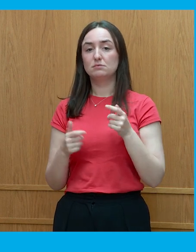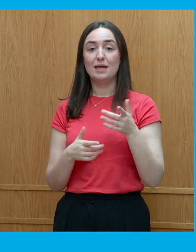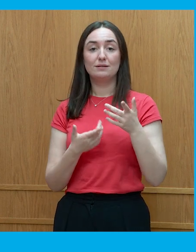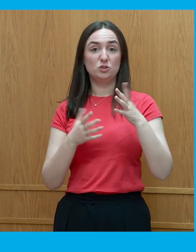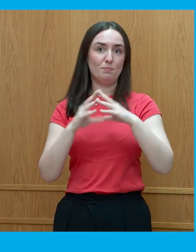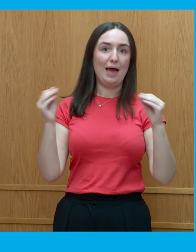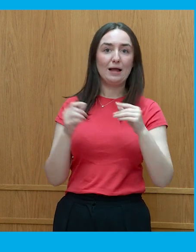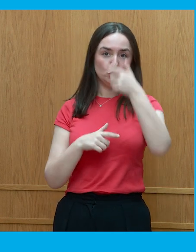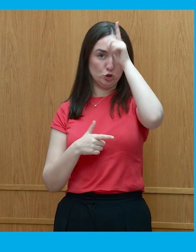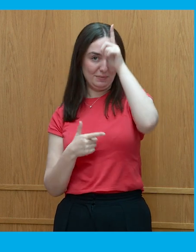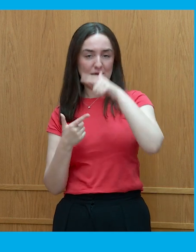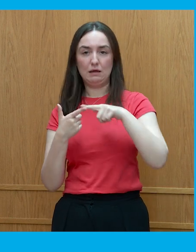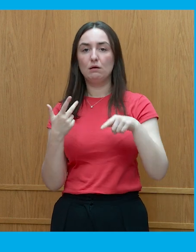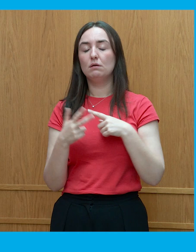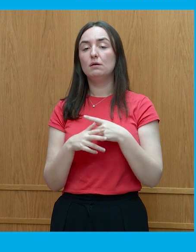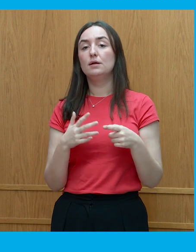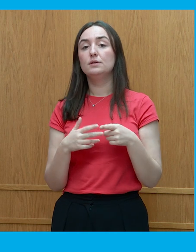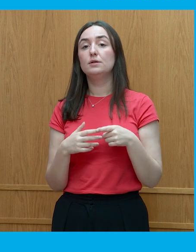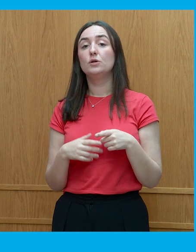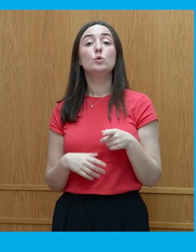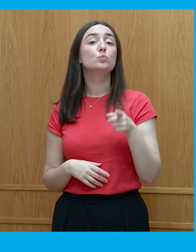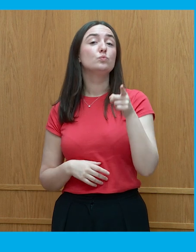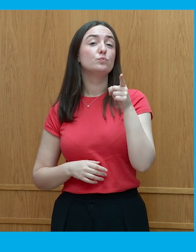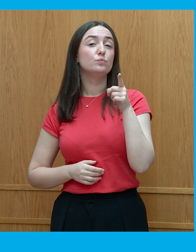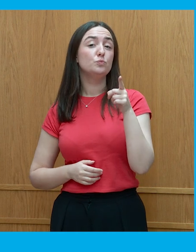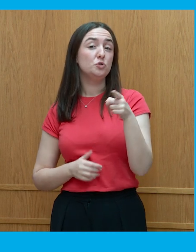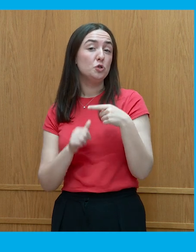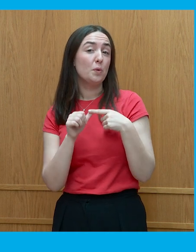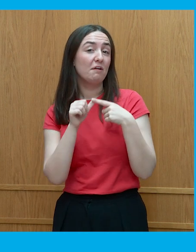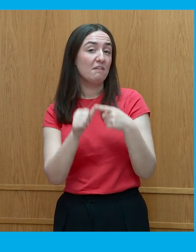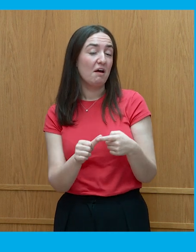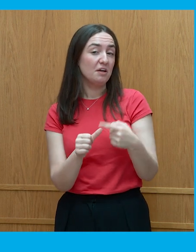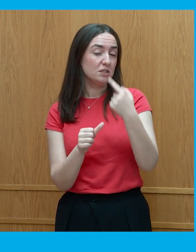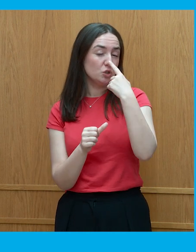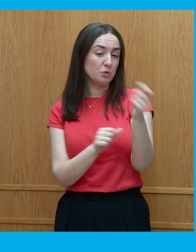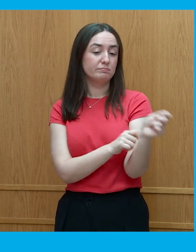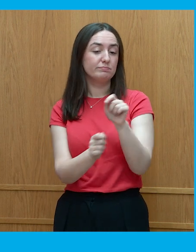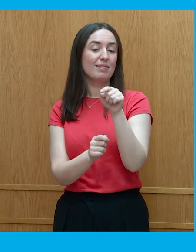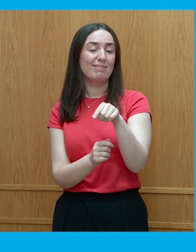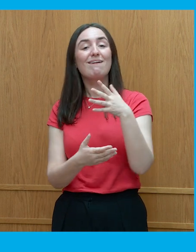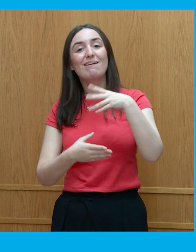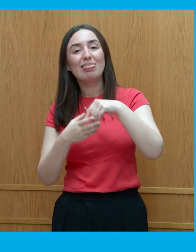Would you advise them to bring that forward in this campaign?